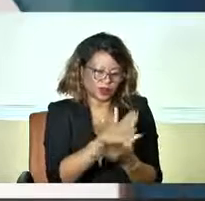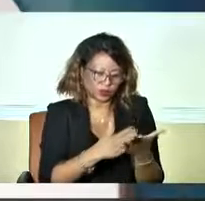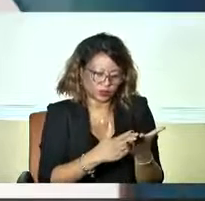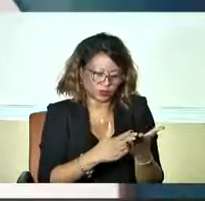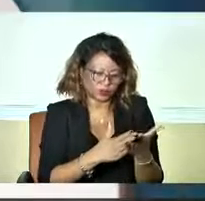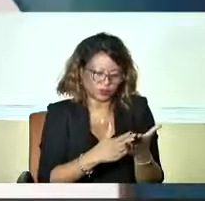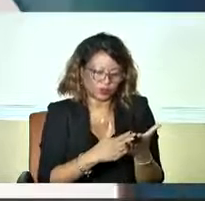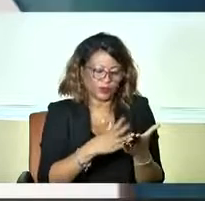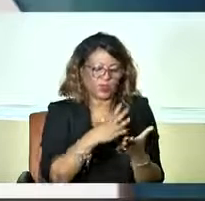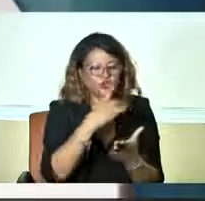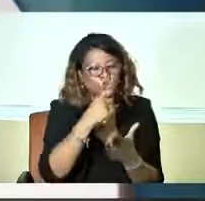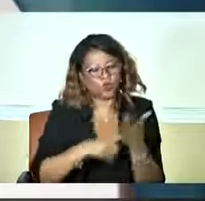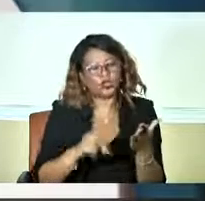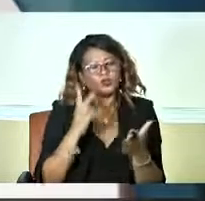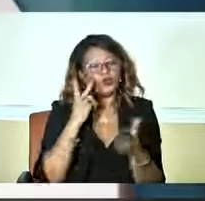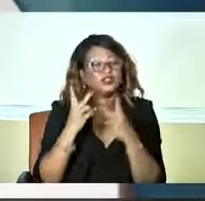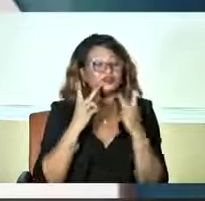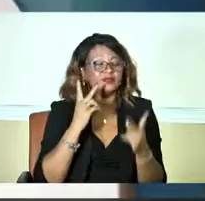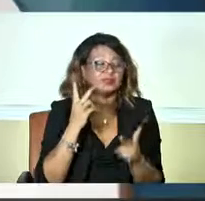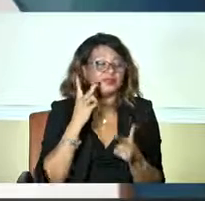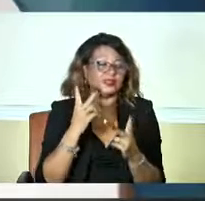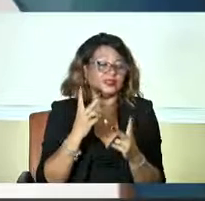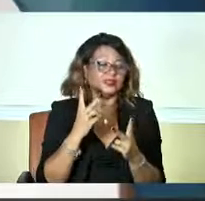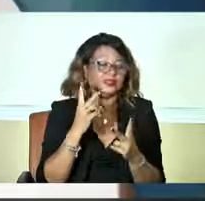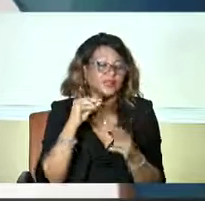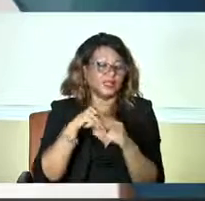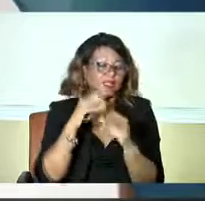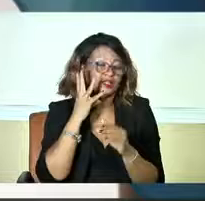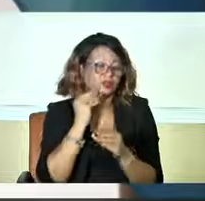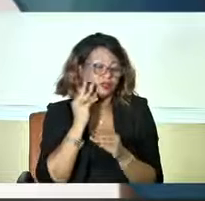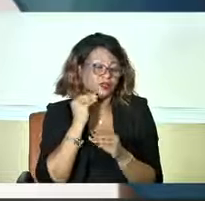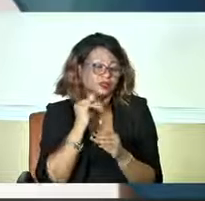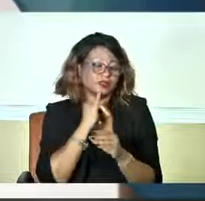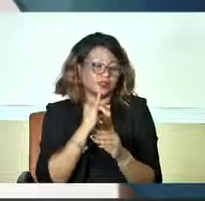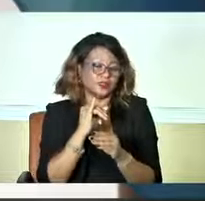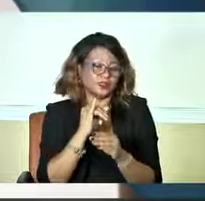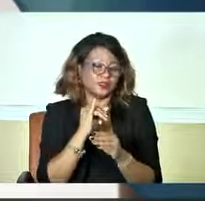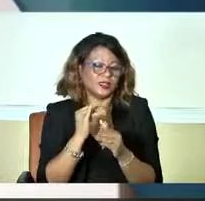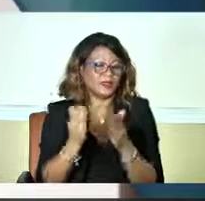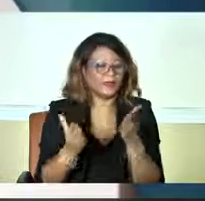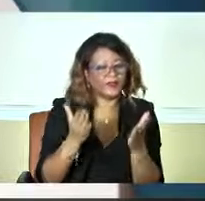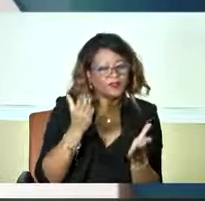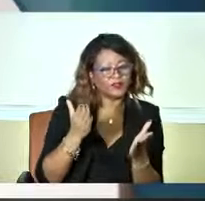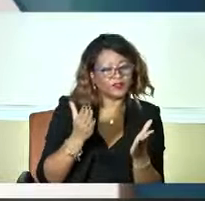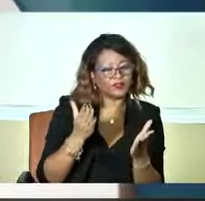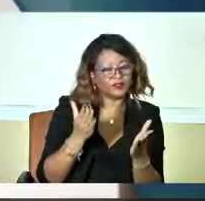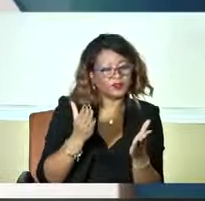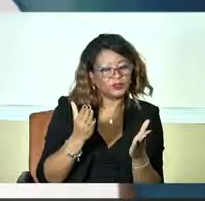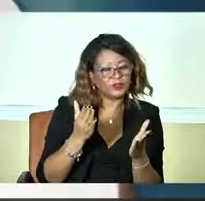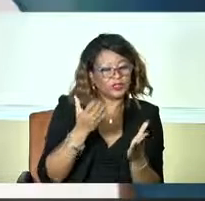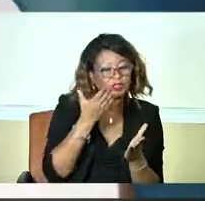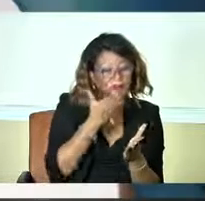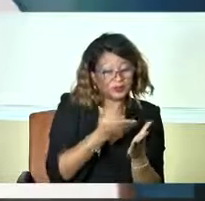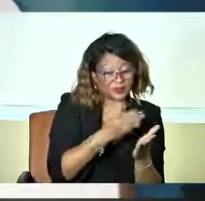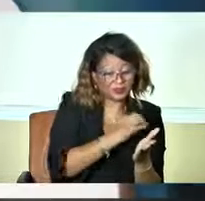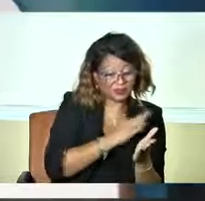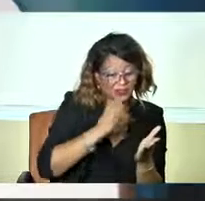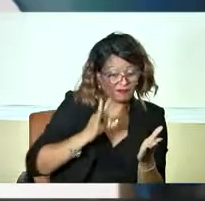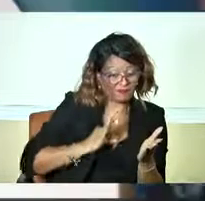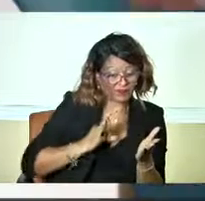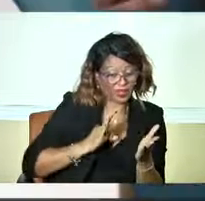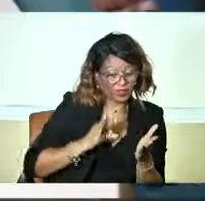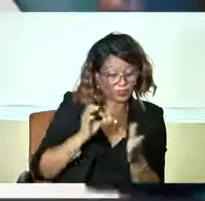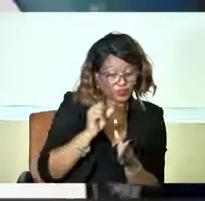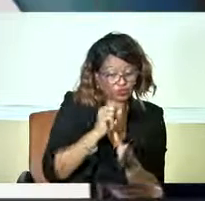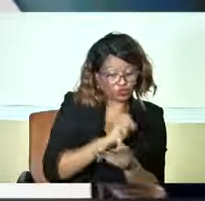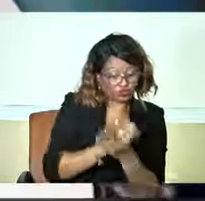And so what we have seen also in the experience is either those existing public servants have been